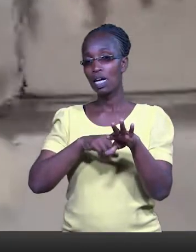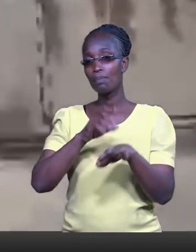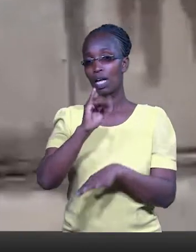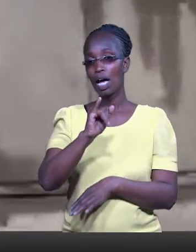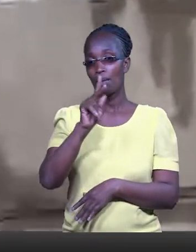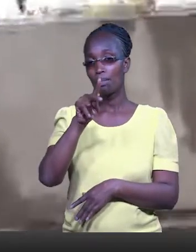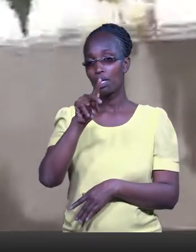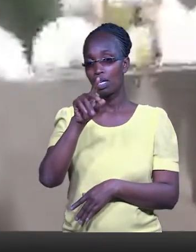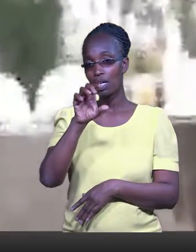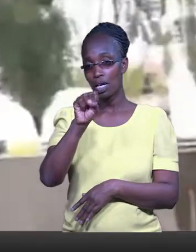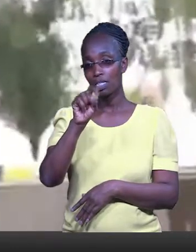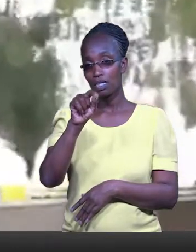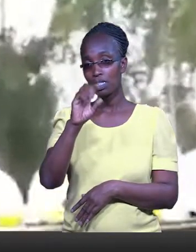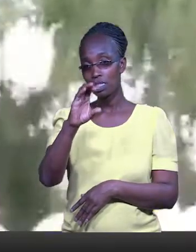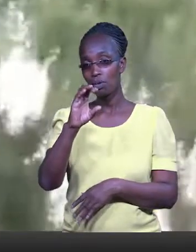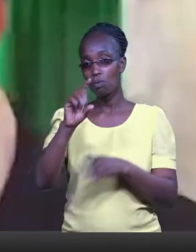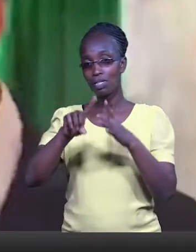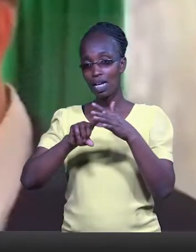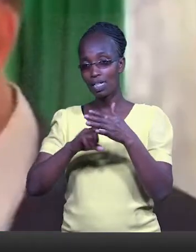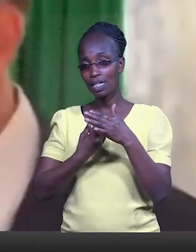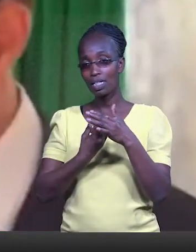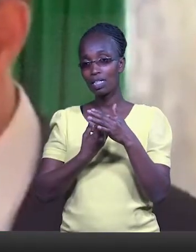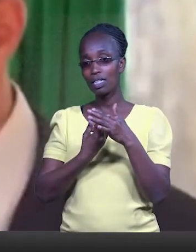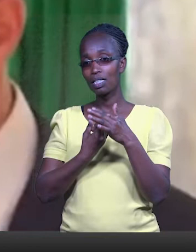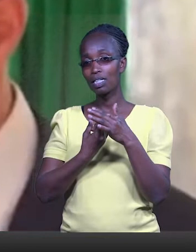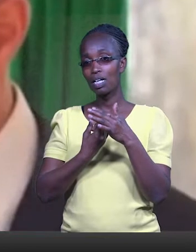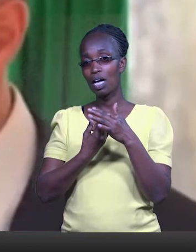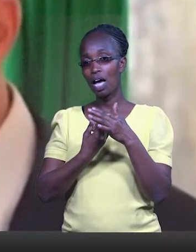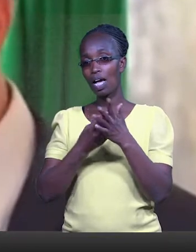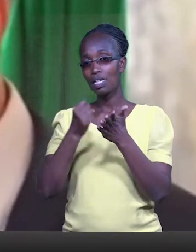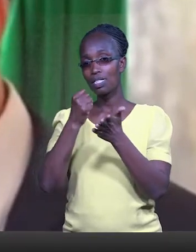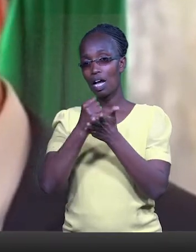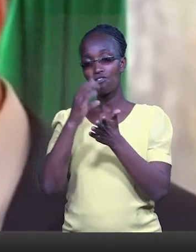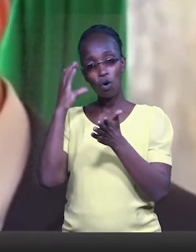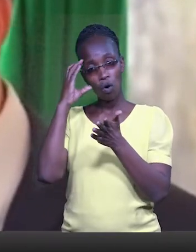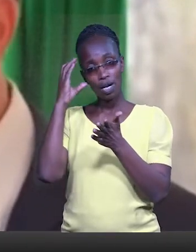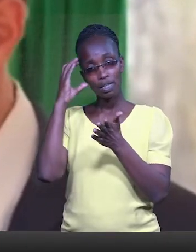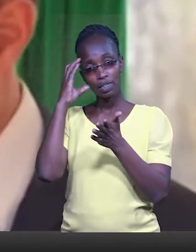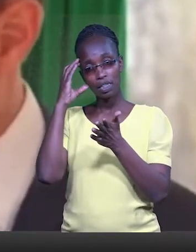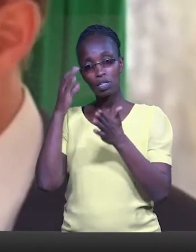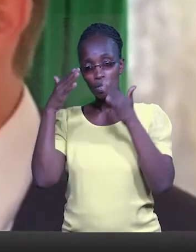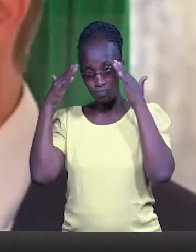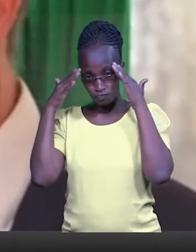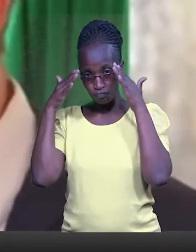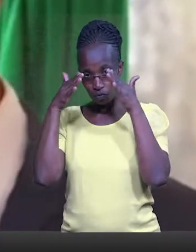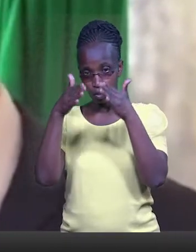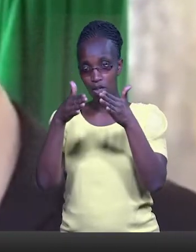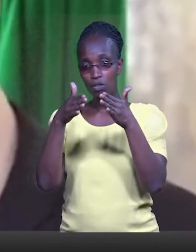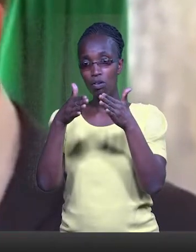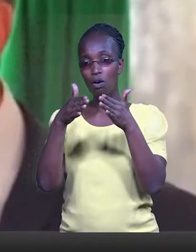When the IPSTC was established in January 2001 as part of the Kenyan Defense Staff College, it